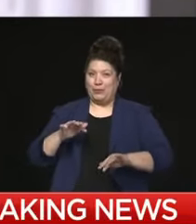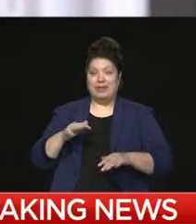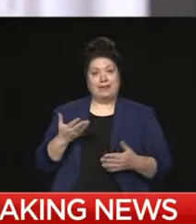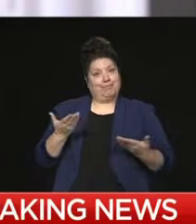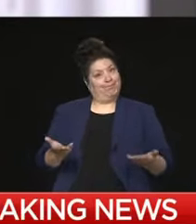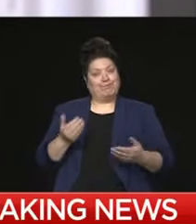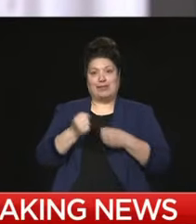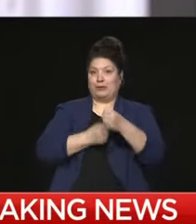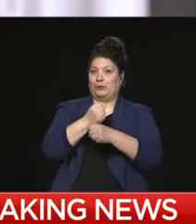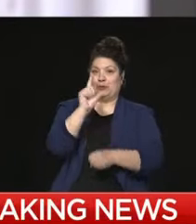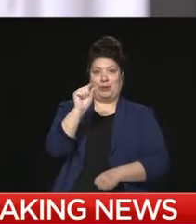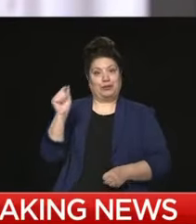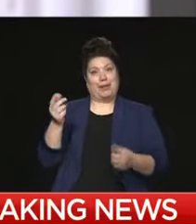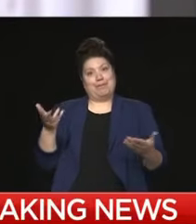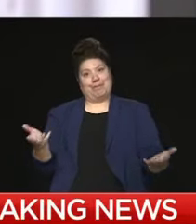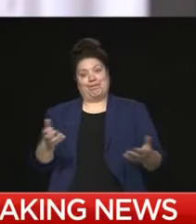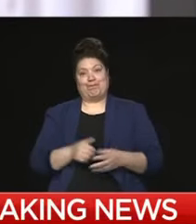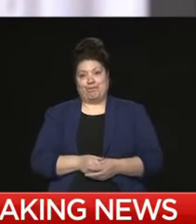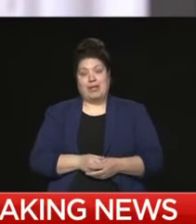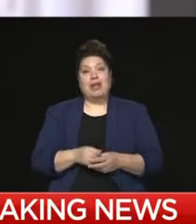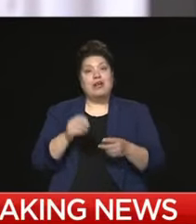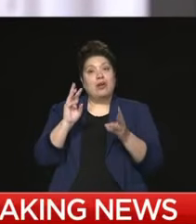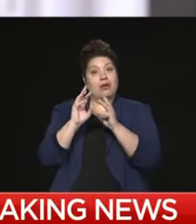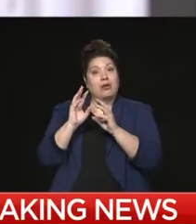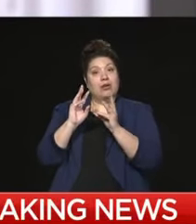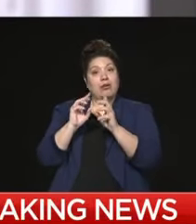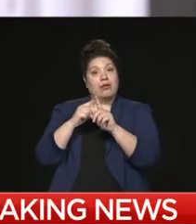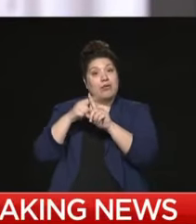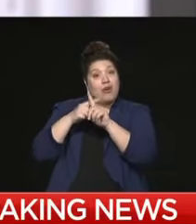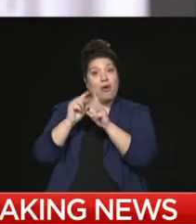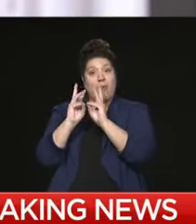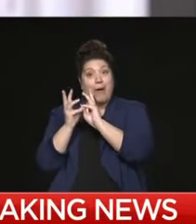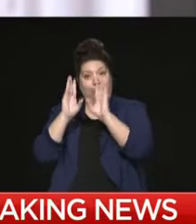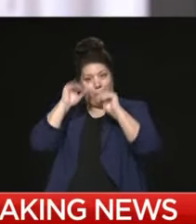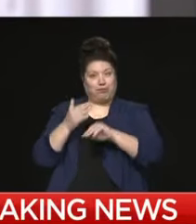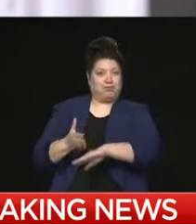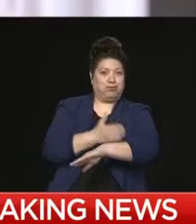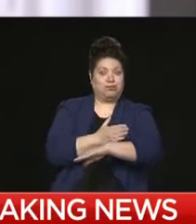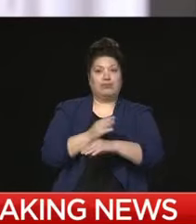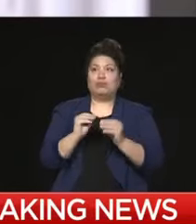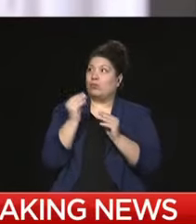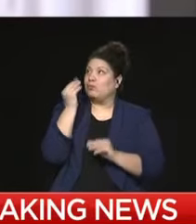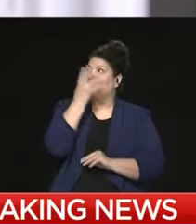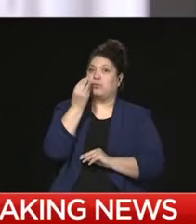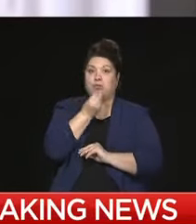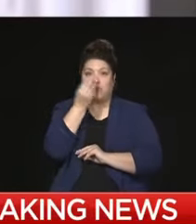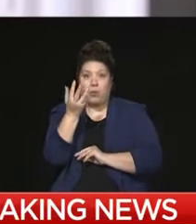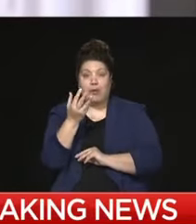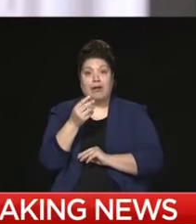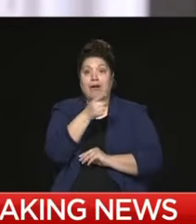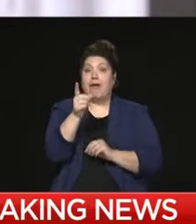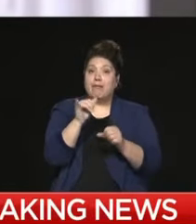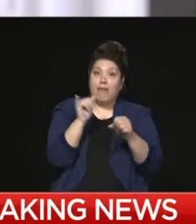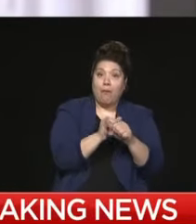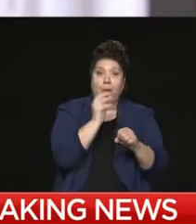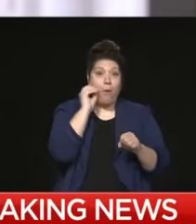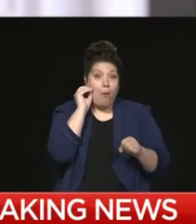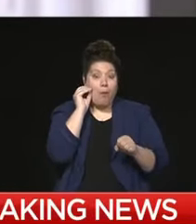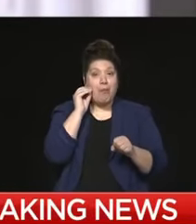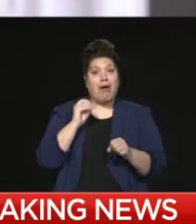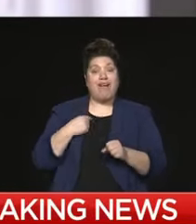that's just what 2020 brings. But we hope that the weather will get nicer As time goes on, staying home and not seeing friends is